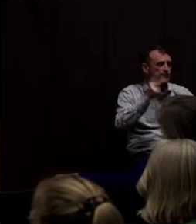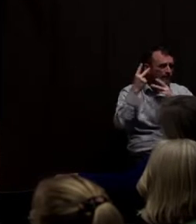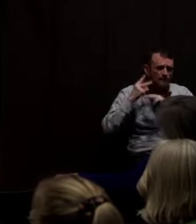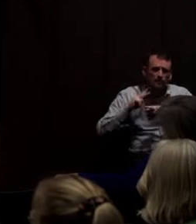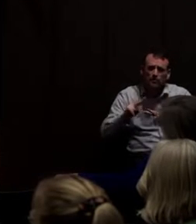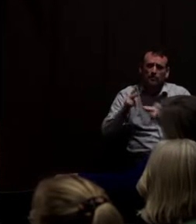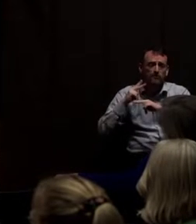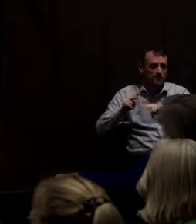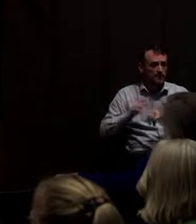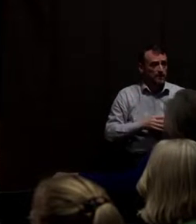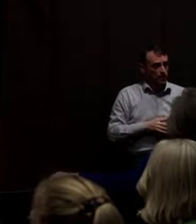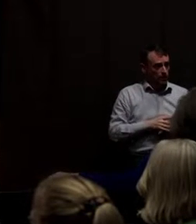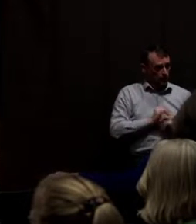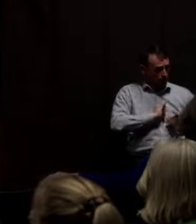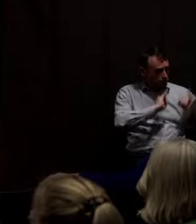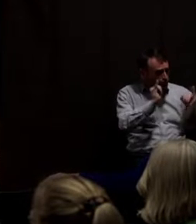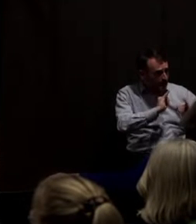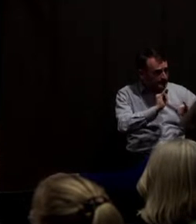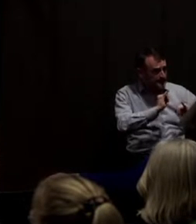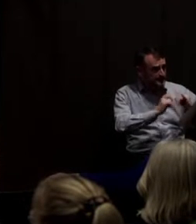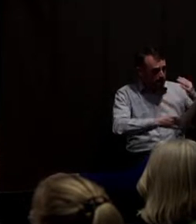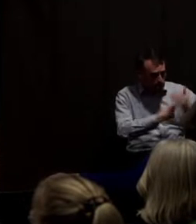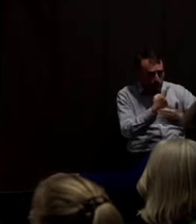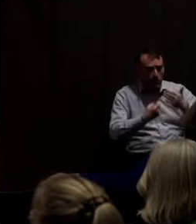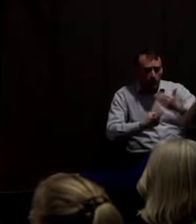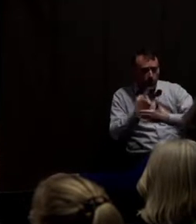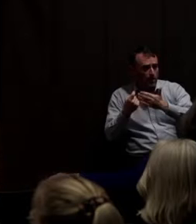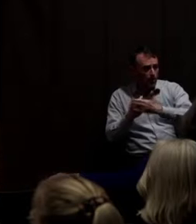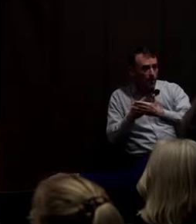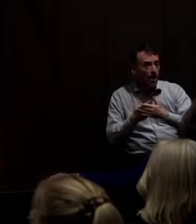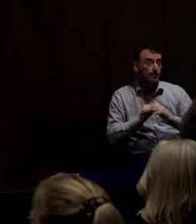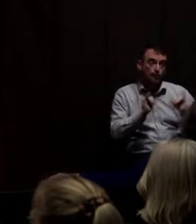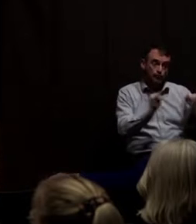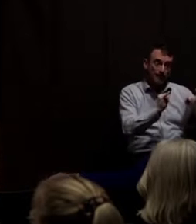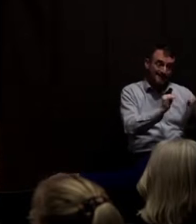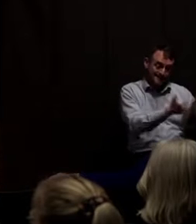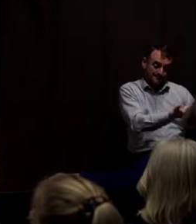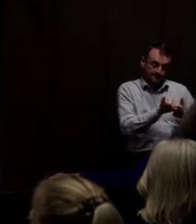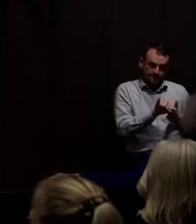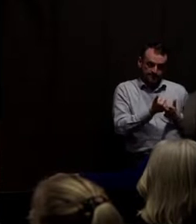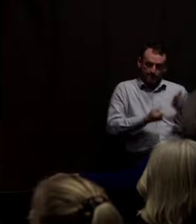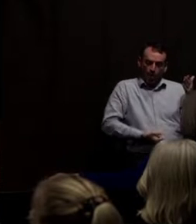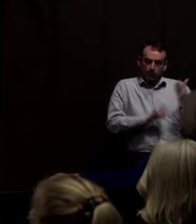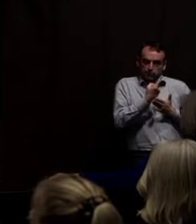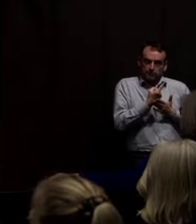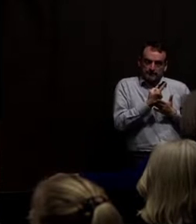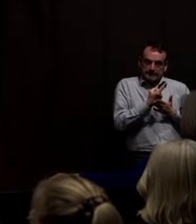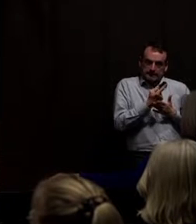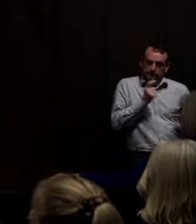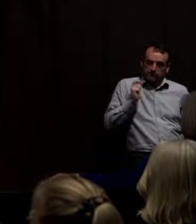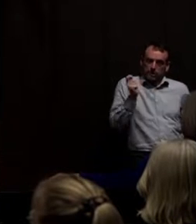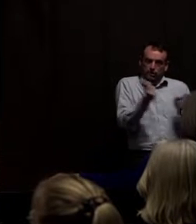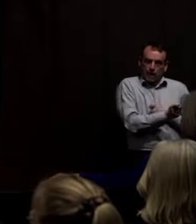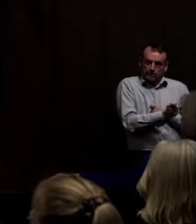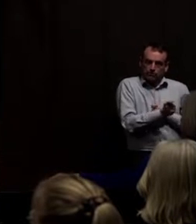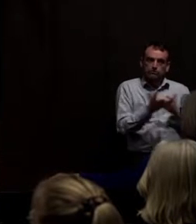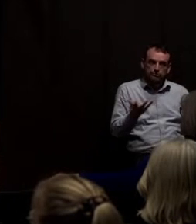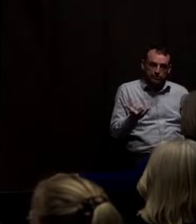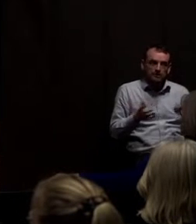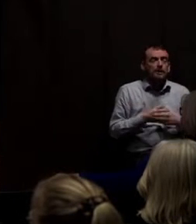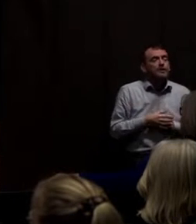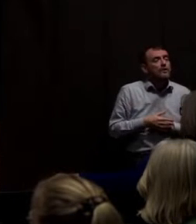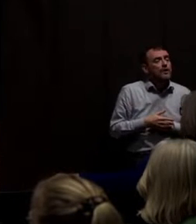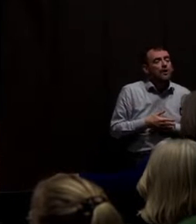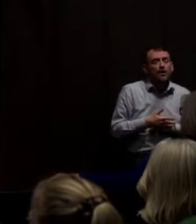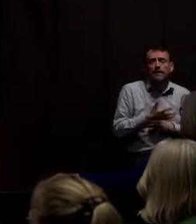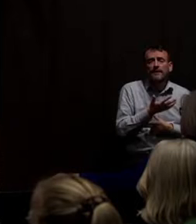the crisis is always a chance. So we have loads of chances to look at it. And it's also, I mean, loads of jobs we